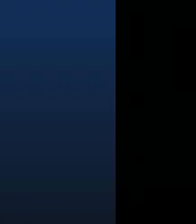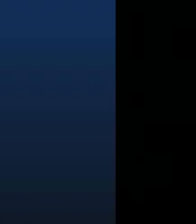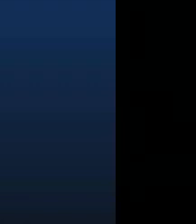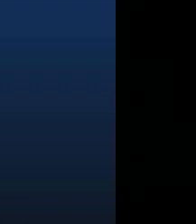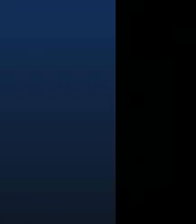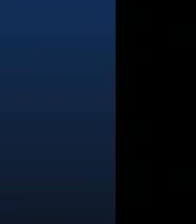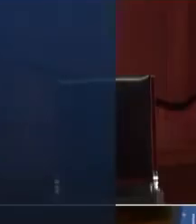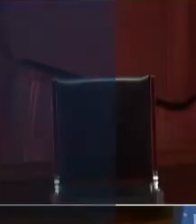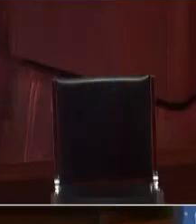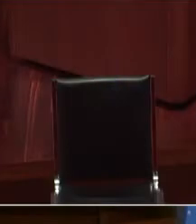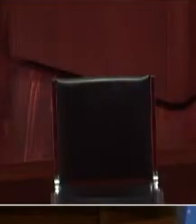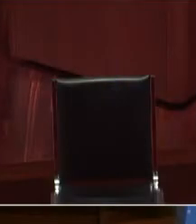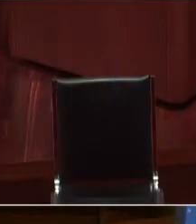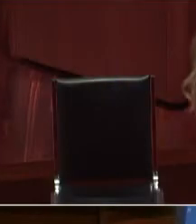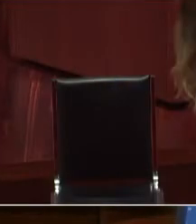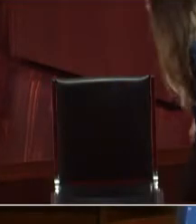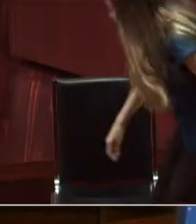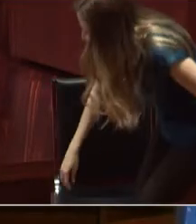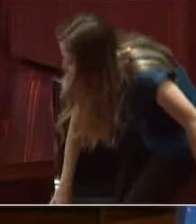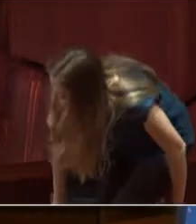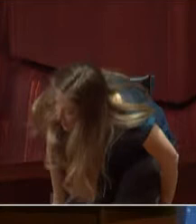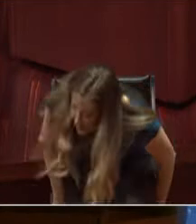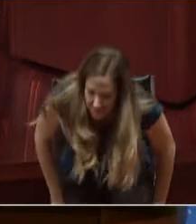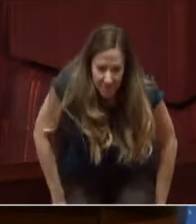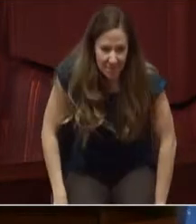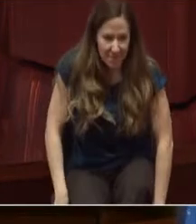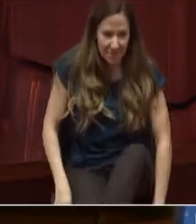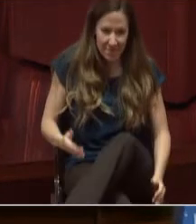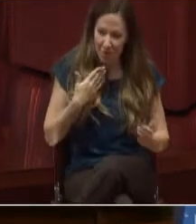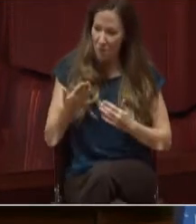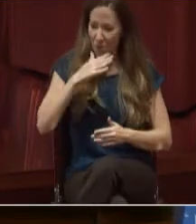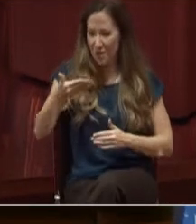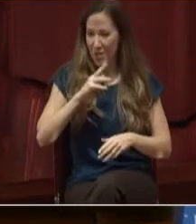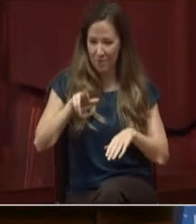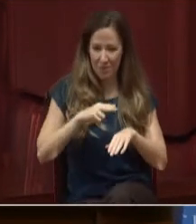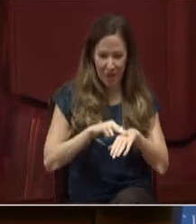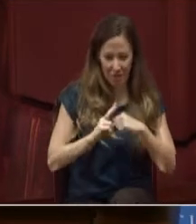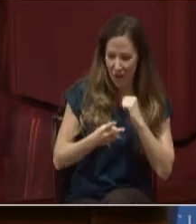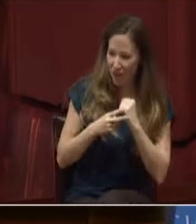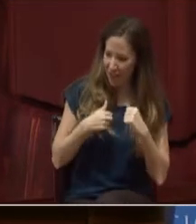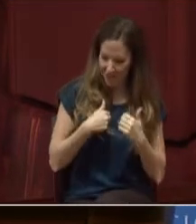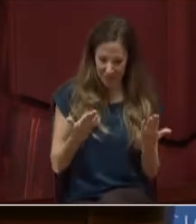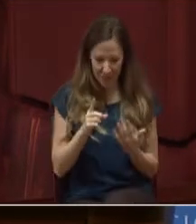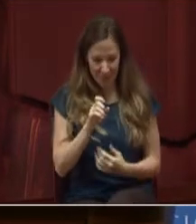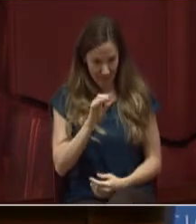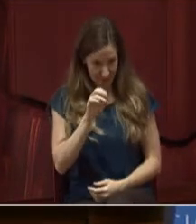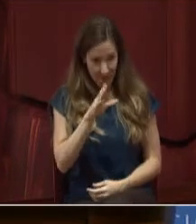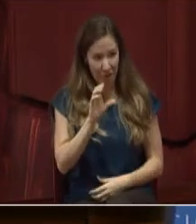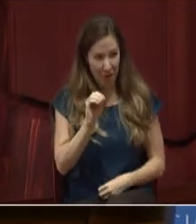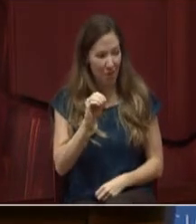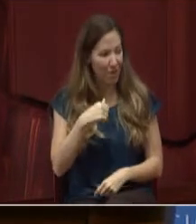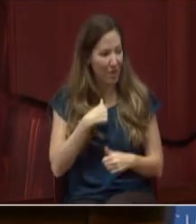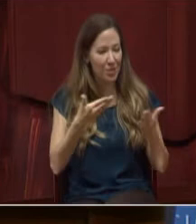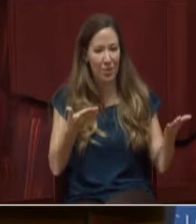morning. Welcome to the National Archives. I'm David Ferriero, the Archivist of the United States, and it's a pleasure to have you here with us this morning for another